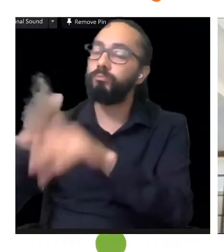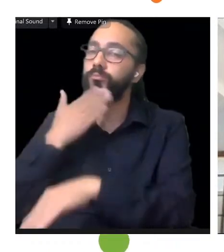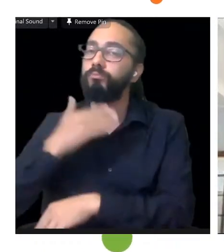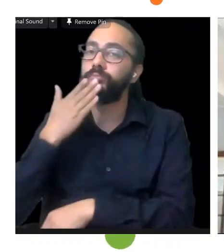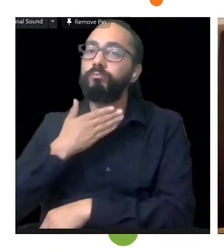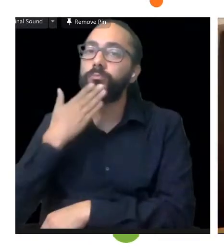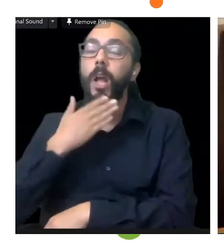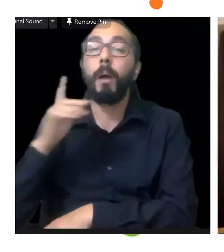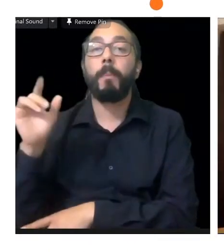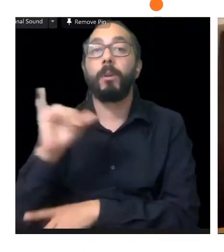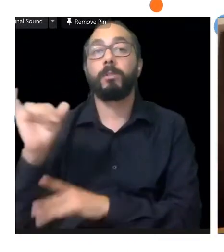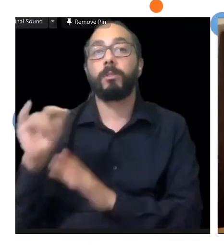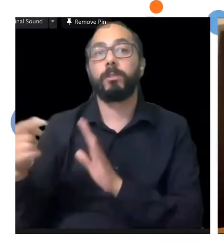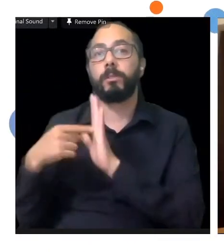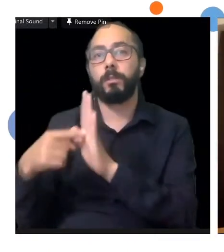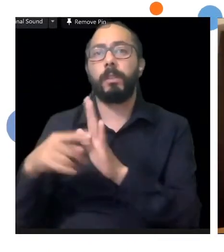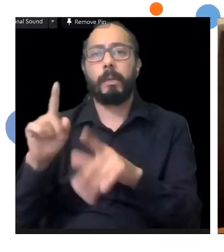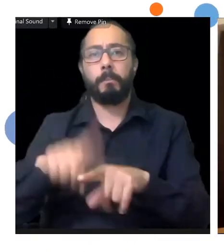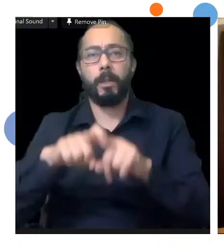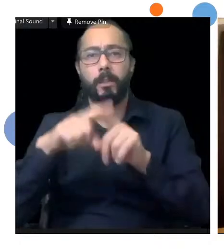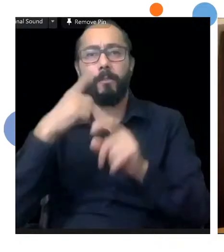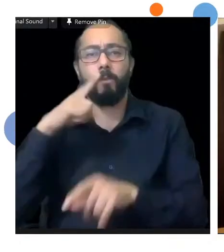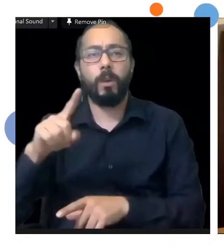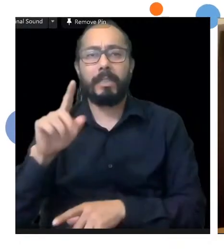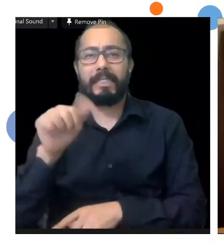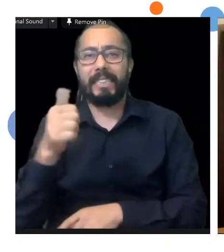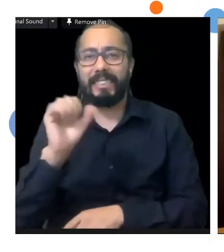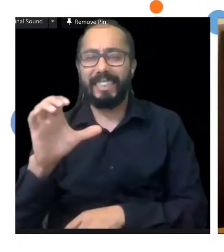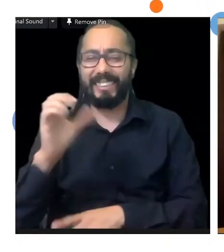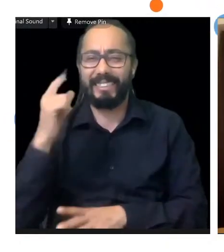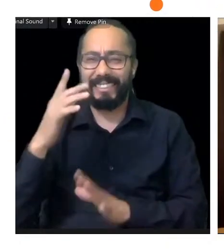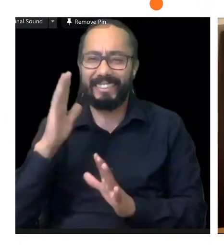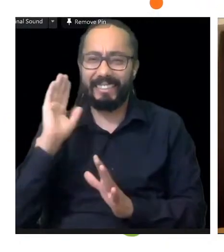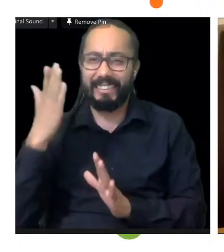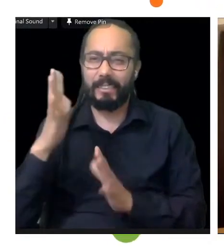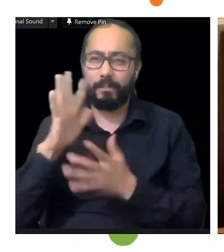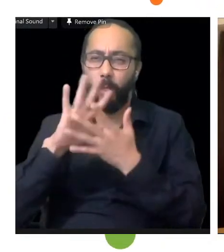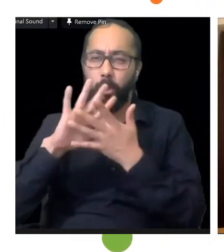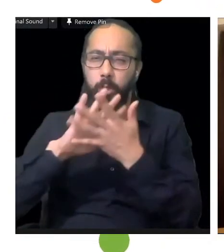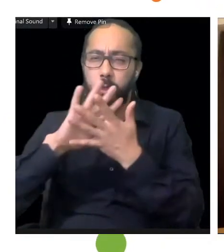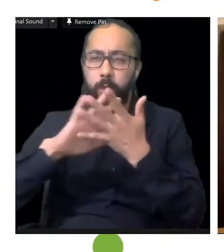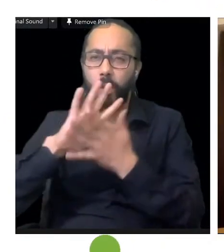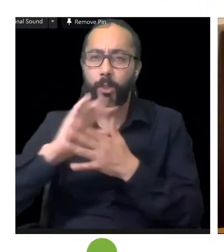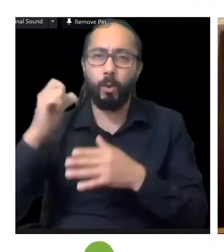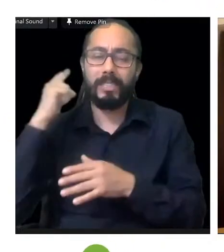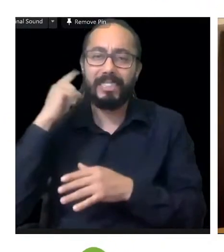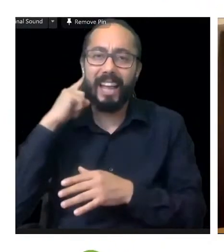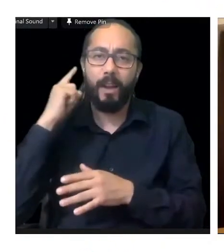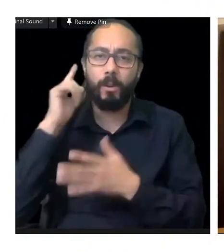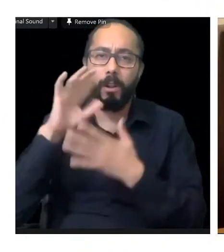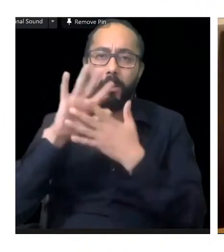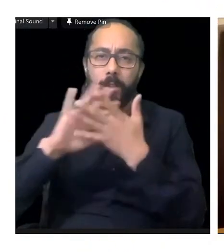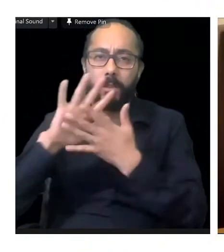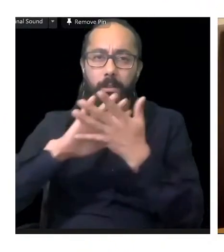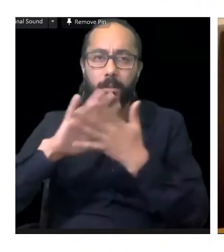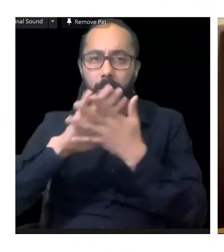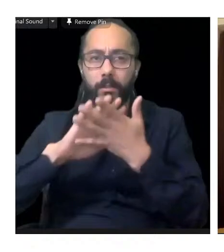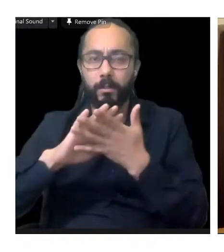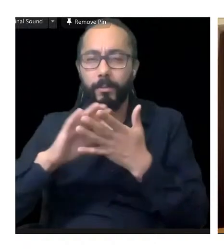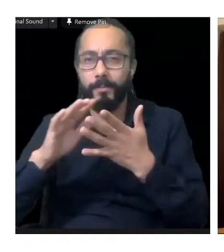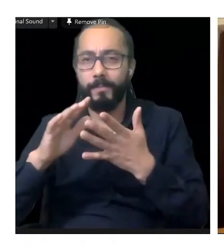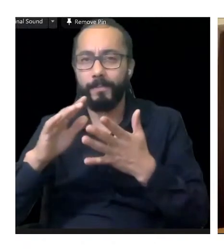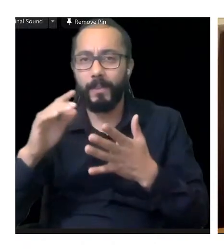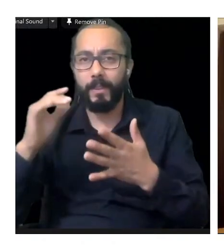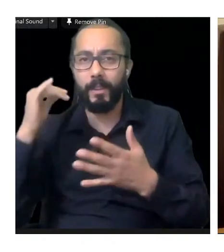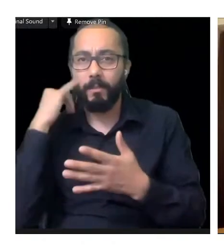doing. Jane, can I just pause you for 10 seconds? We're just having some consistent garbling issues on the sound. I wonder if there's, I